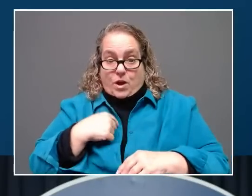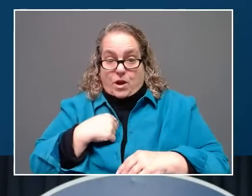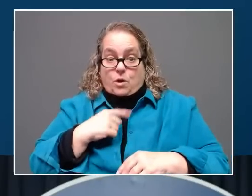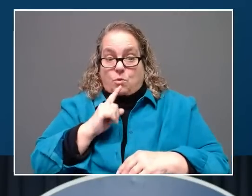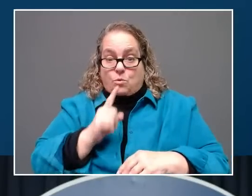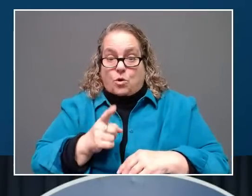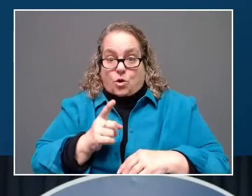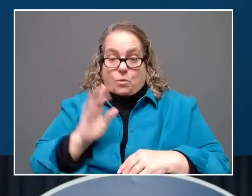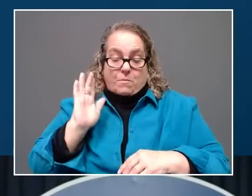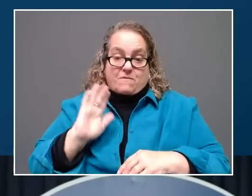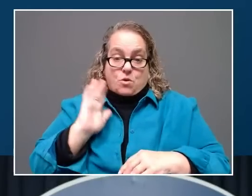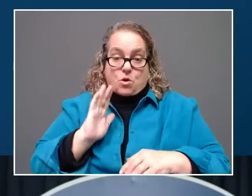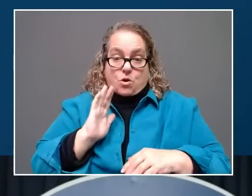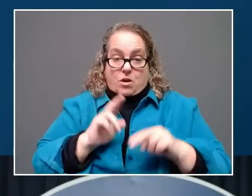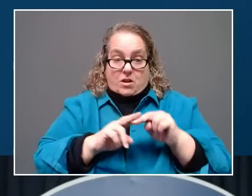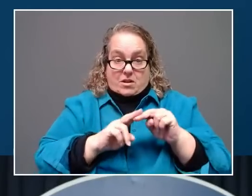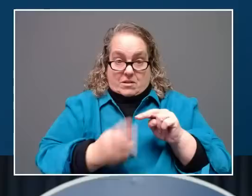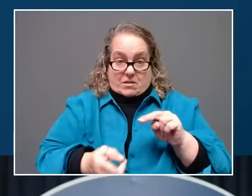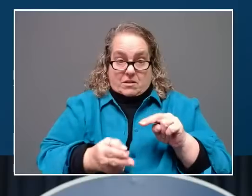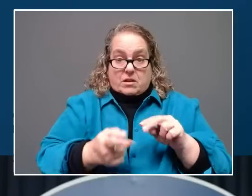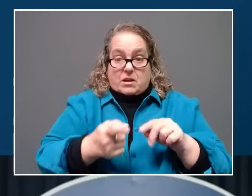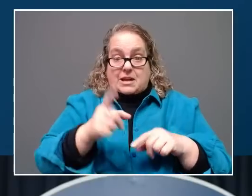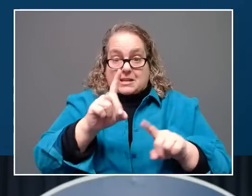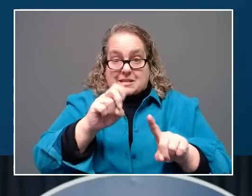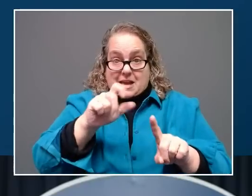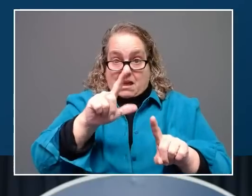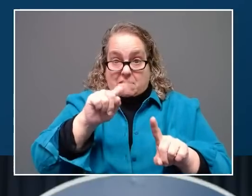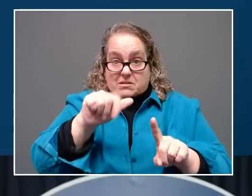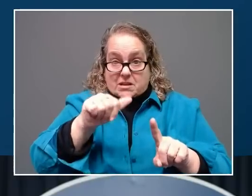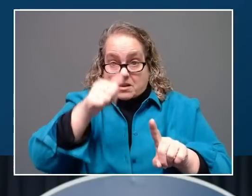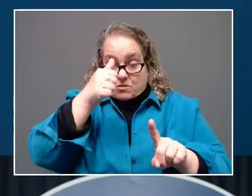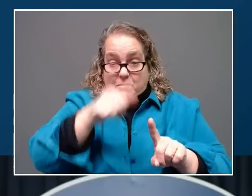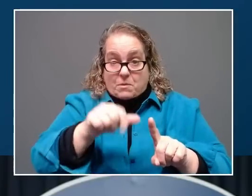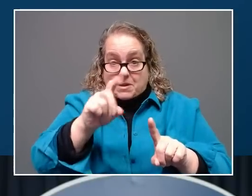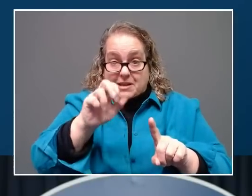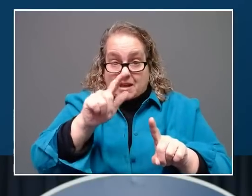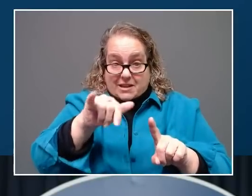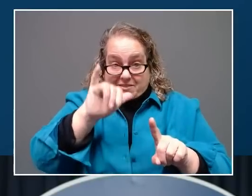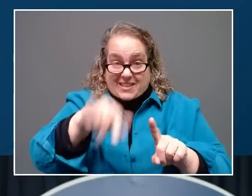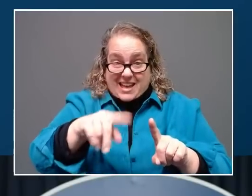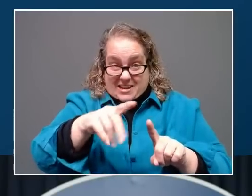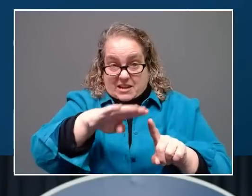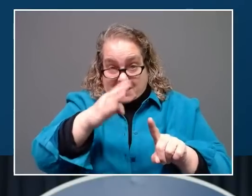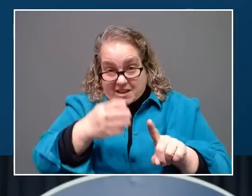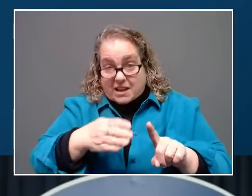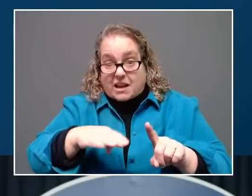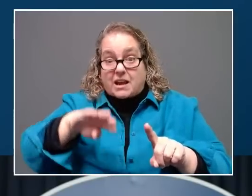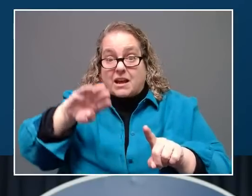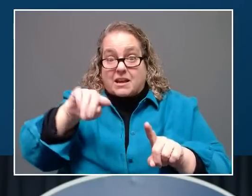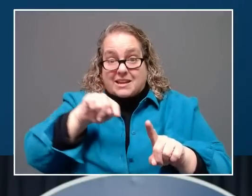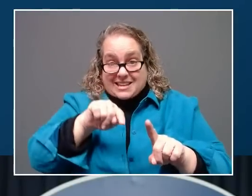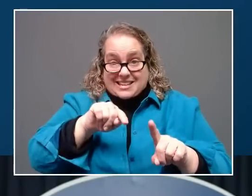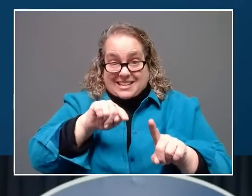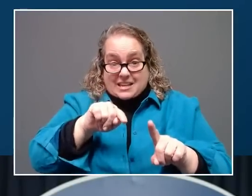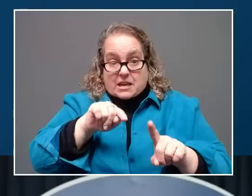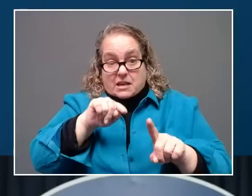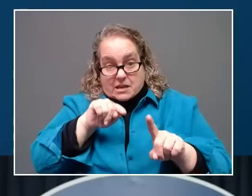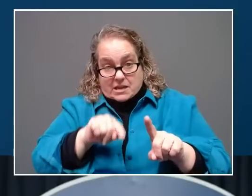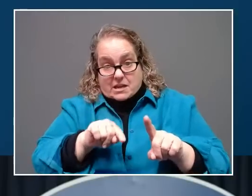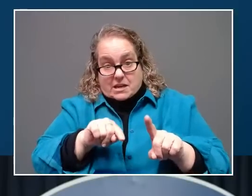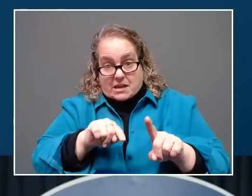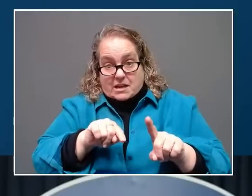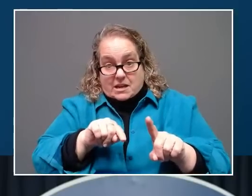stopped in Delta before Omicron hit. That's a really good sign, certainly, to me. Even better